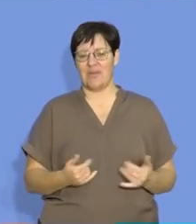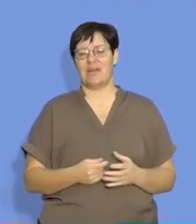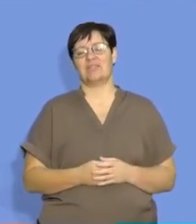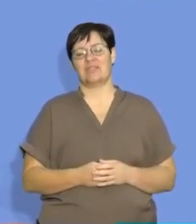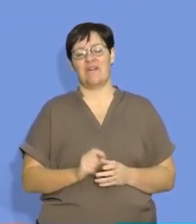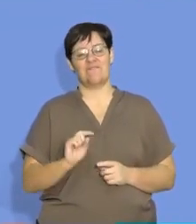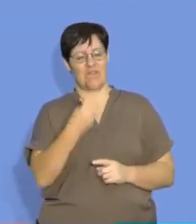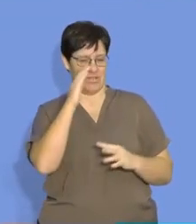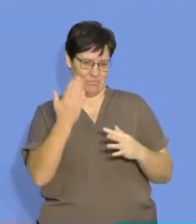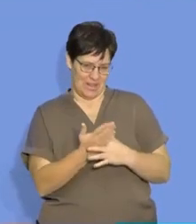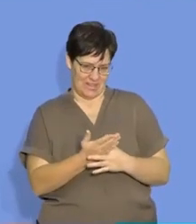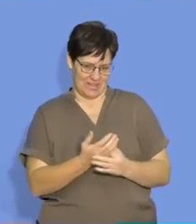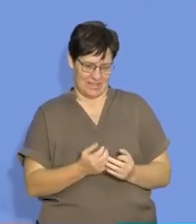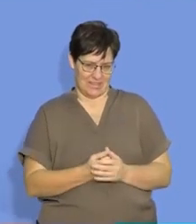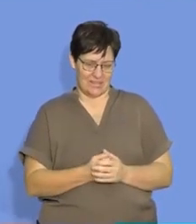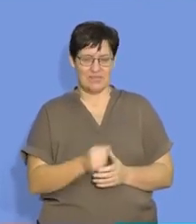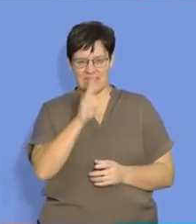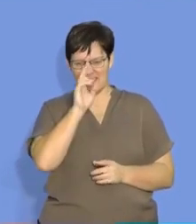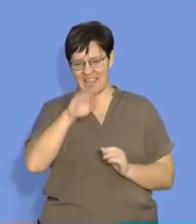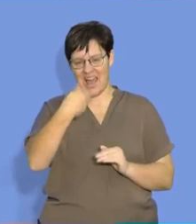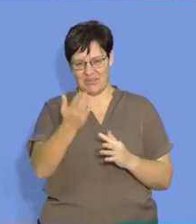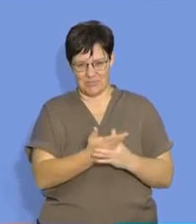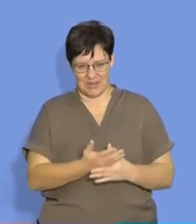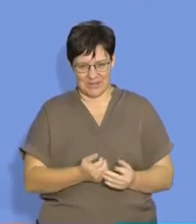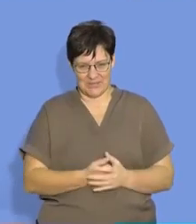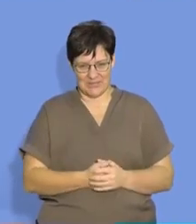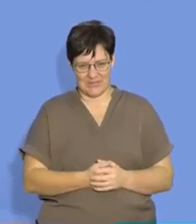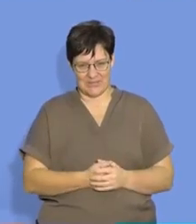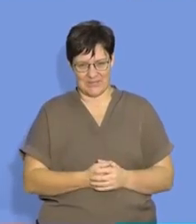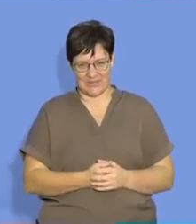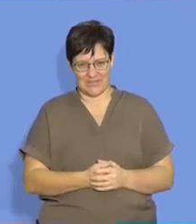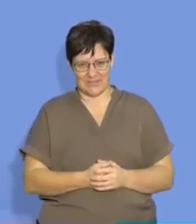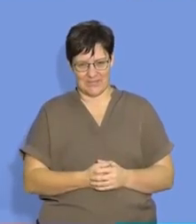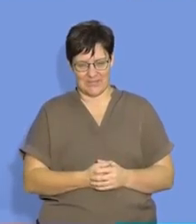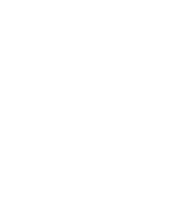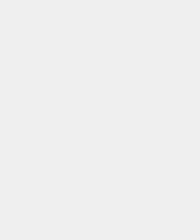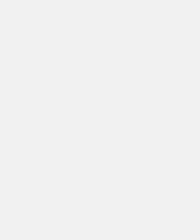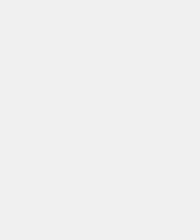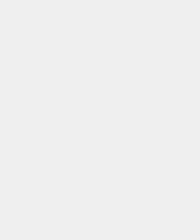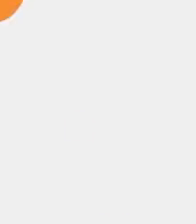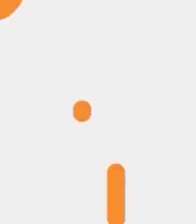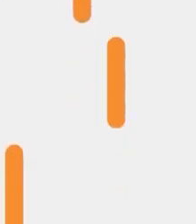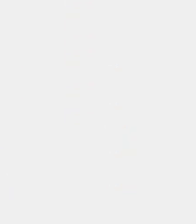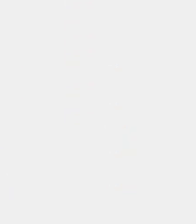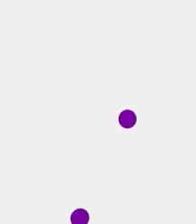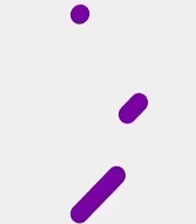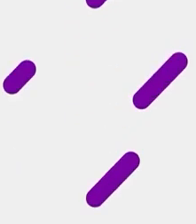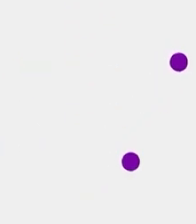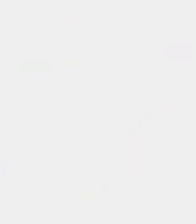And this brings us to our first break. See you just now.